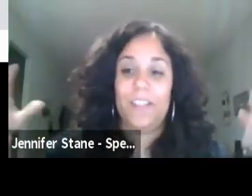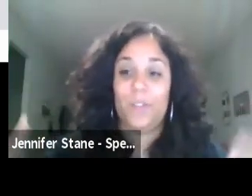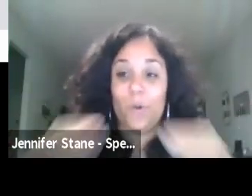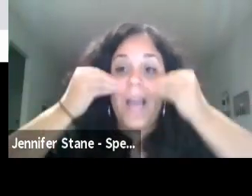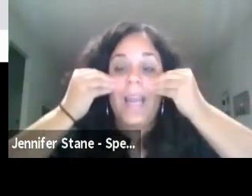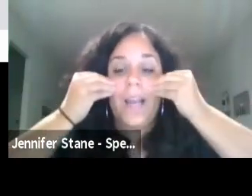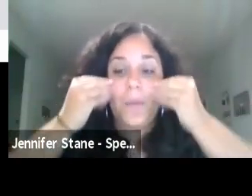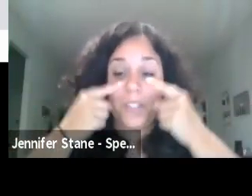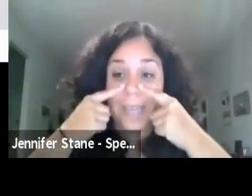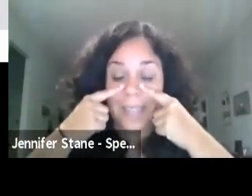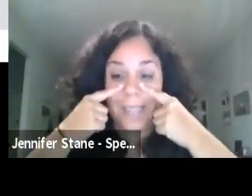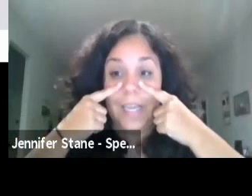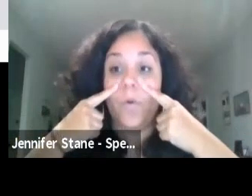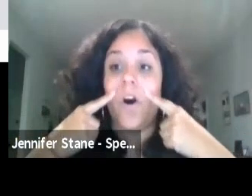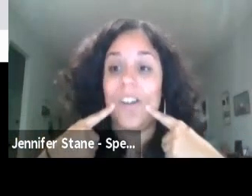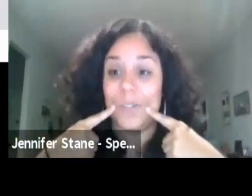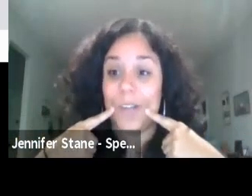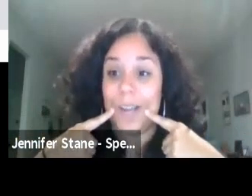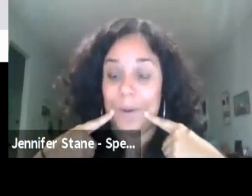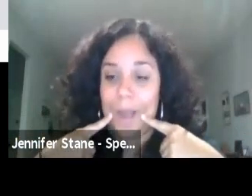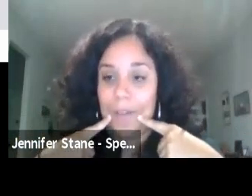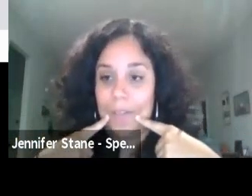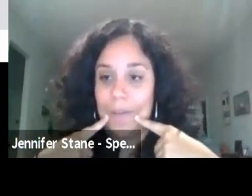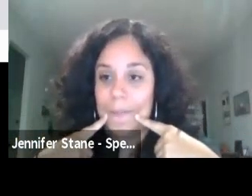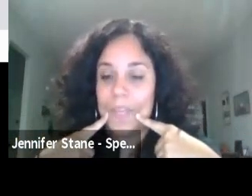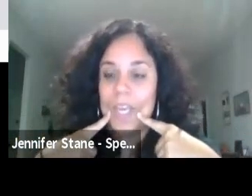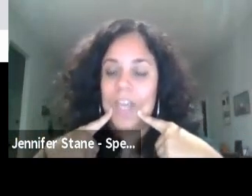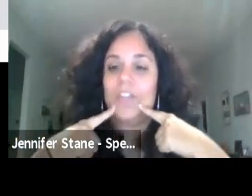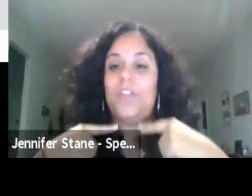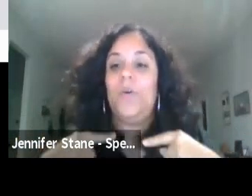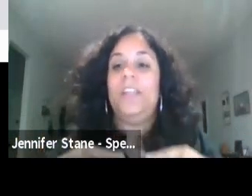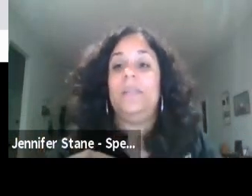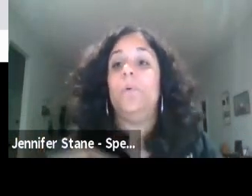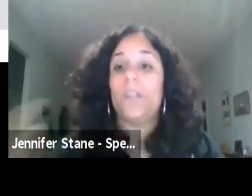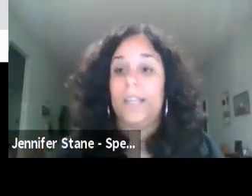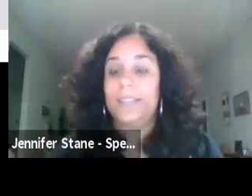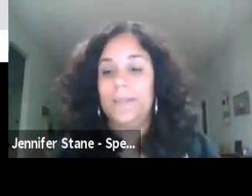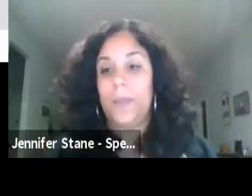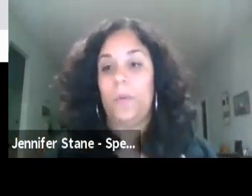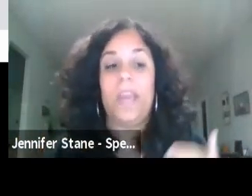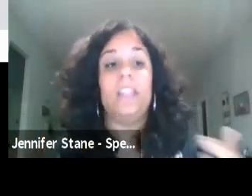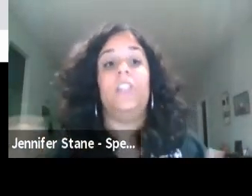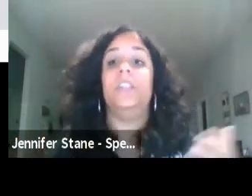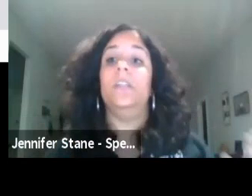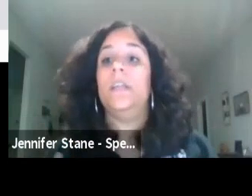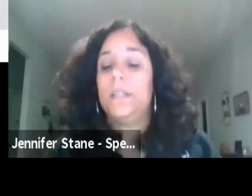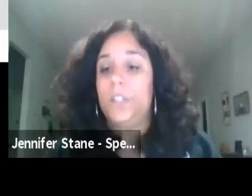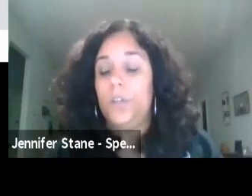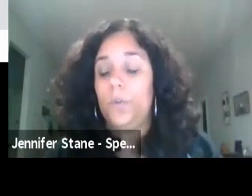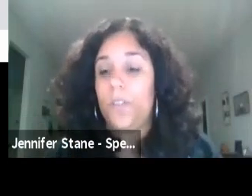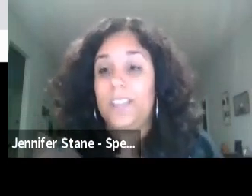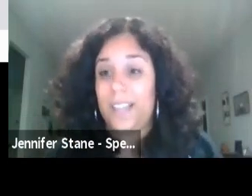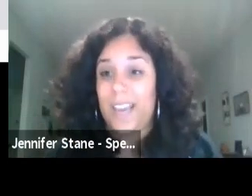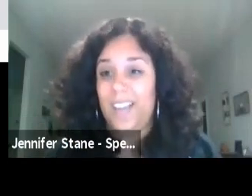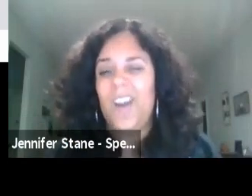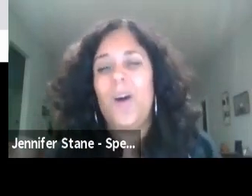right? If it's drying up your sinuses, it will also dry up your mouth. So it's important that we pay attention